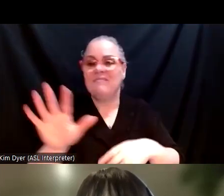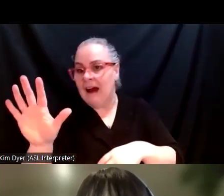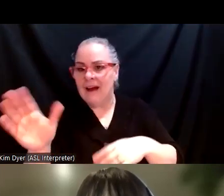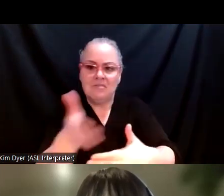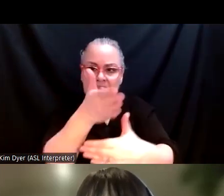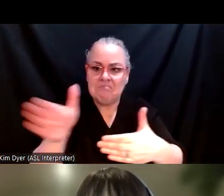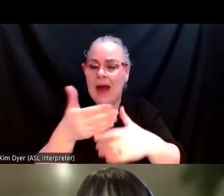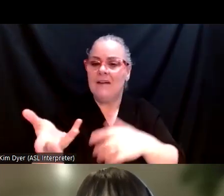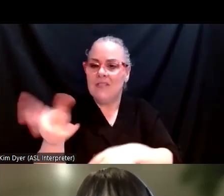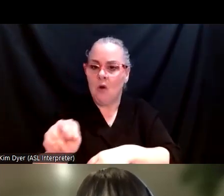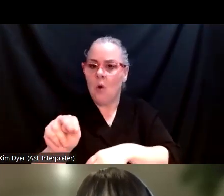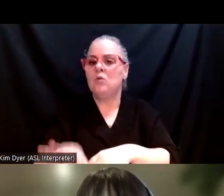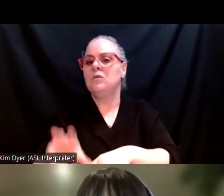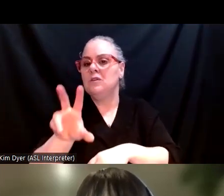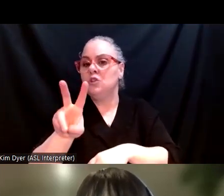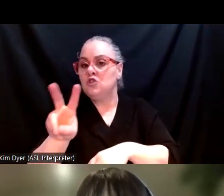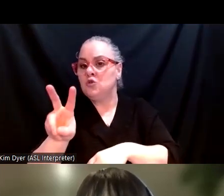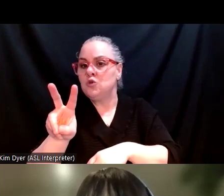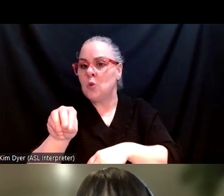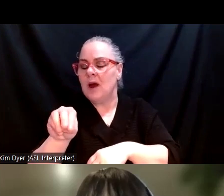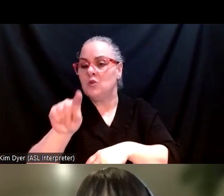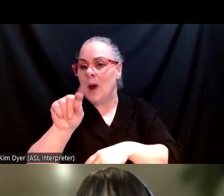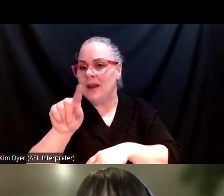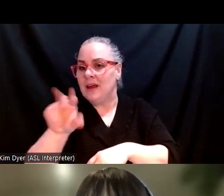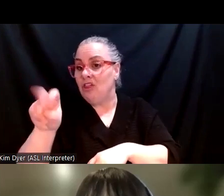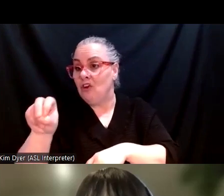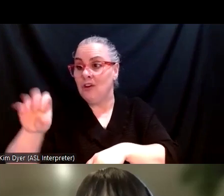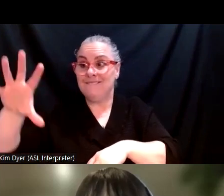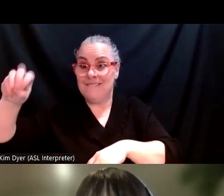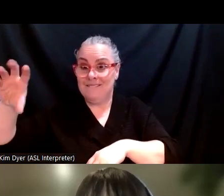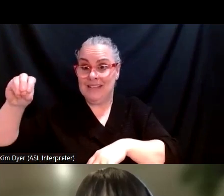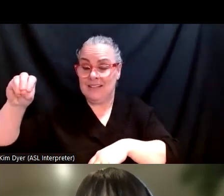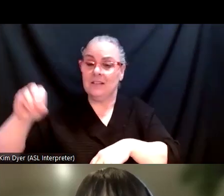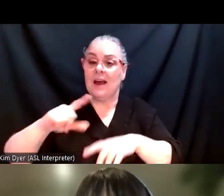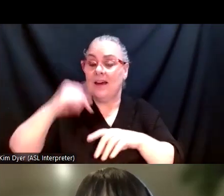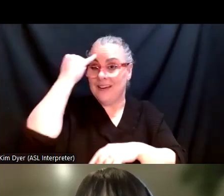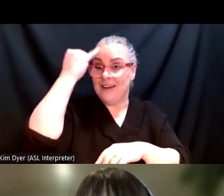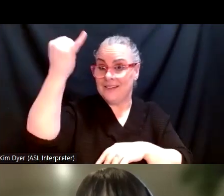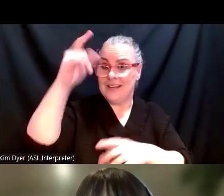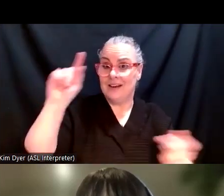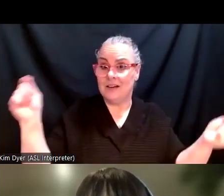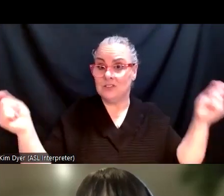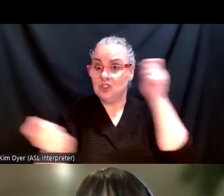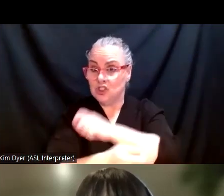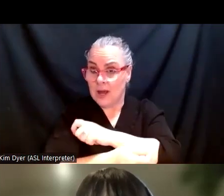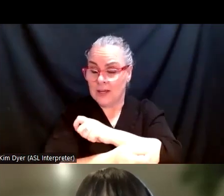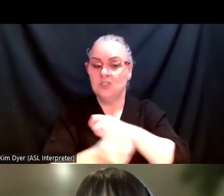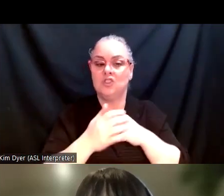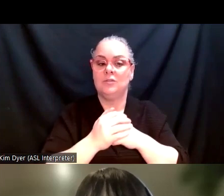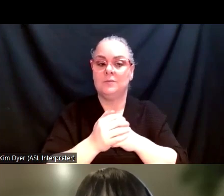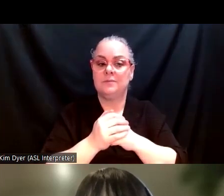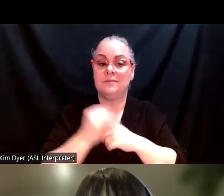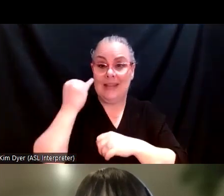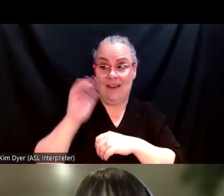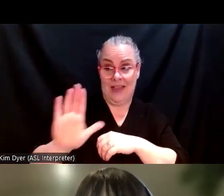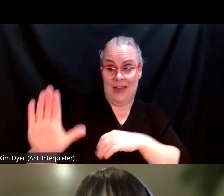have a fleet of 20, 30, 50. And the theory of change is that if that